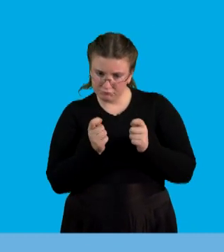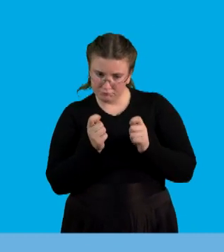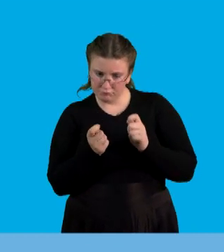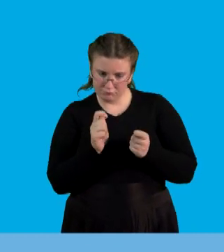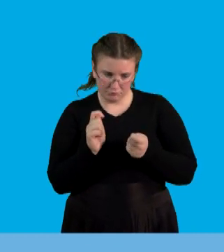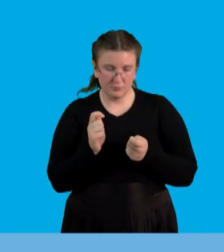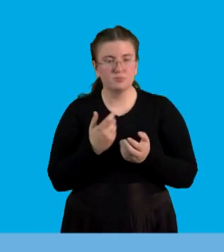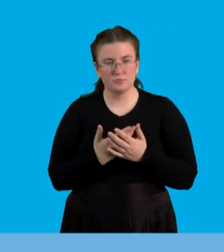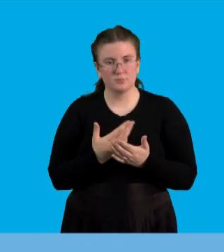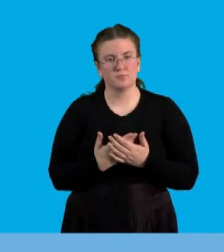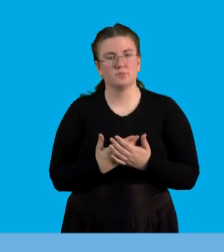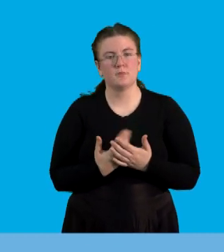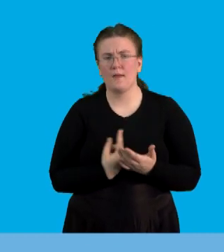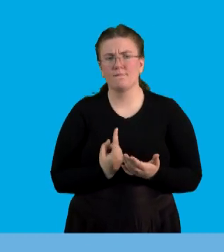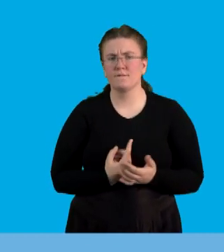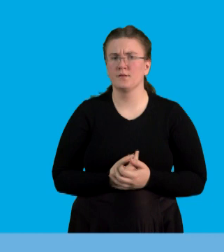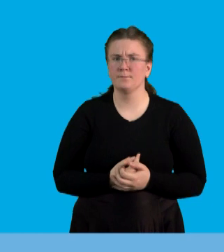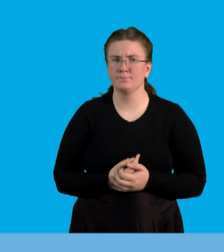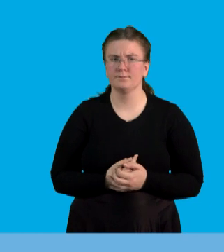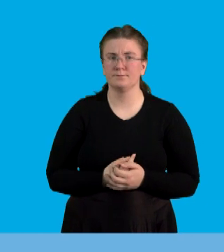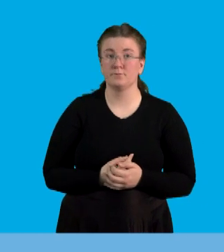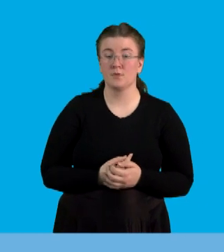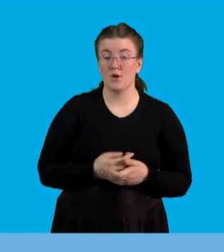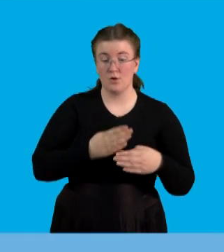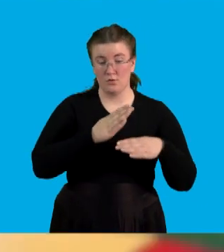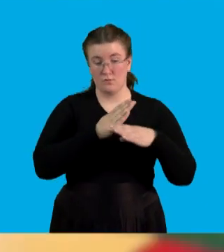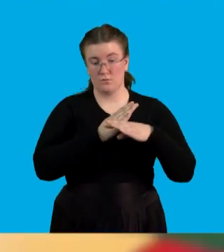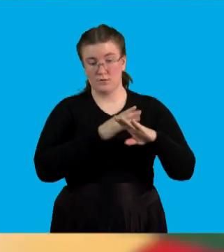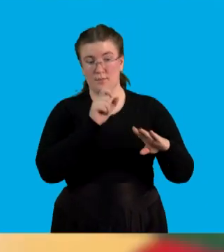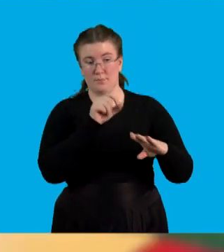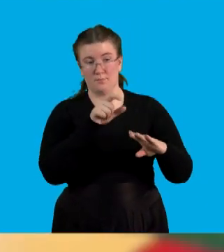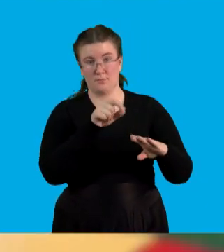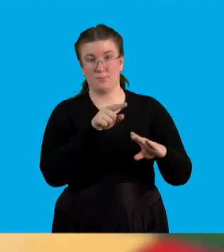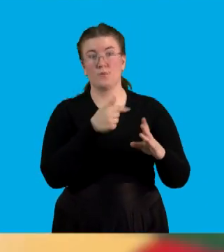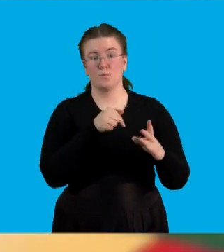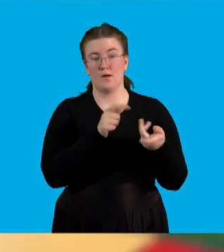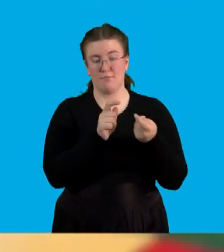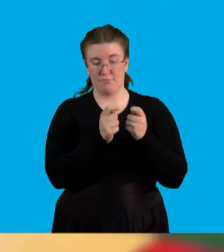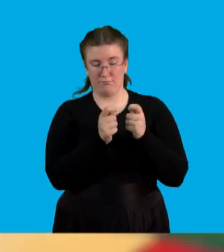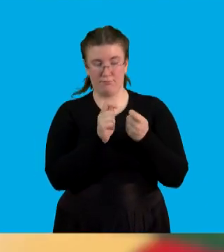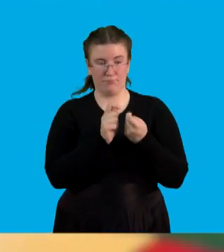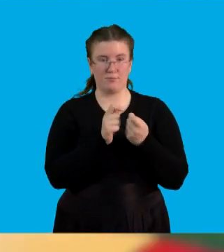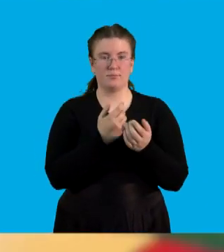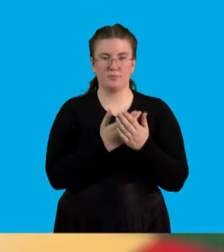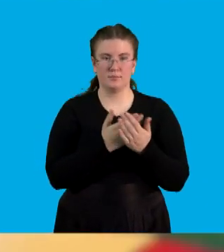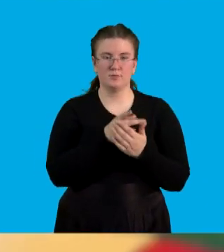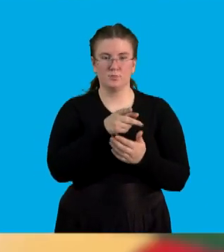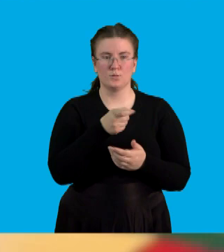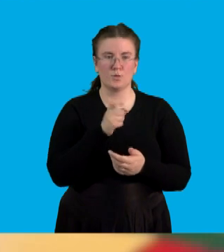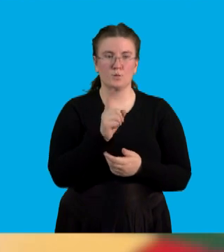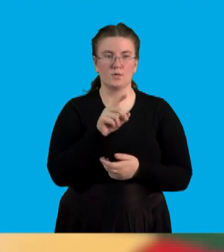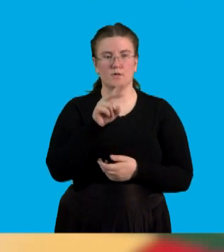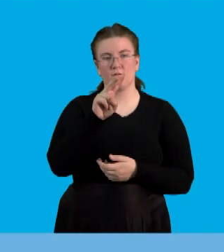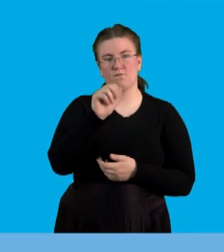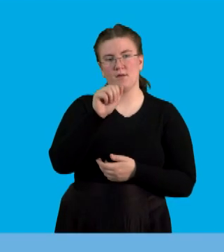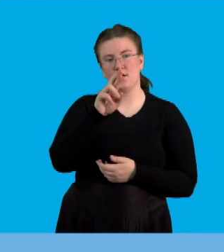manipulate and adjust the resistance of that resistor ourselves. Now that resistor that enables us to adjust its resistance